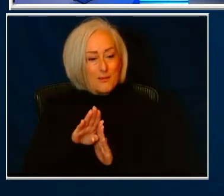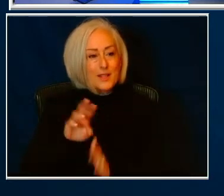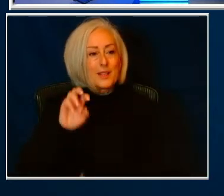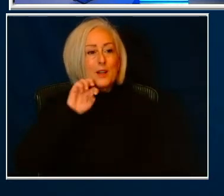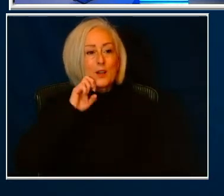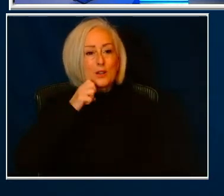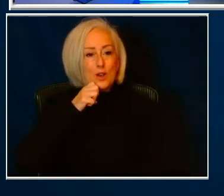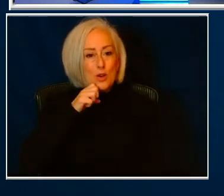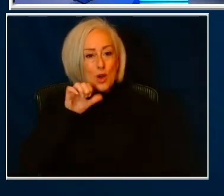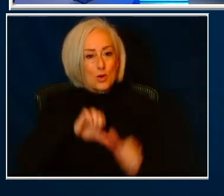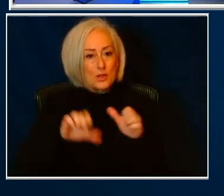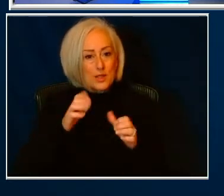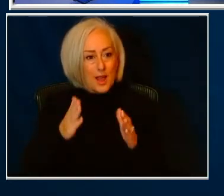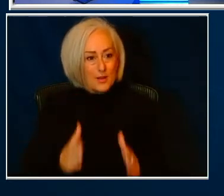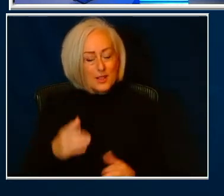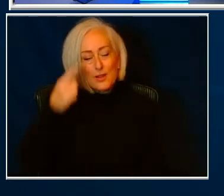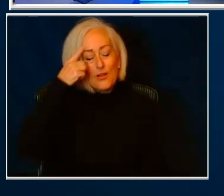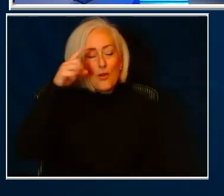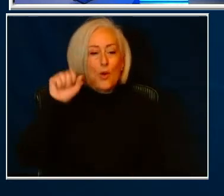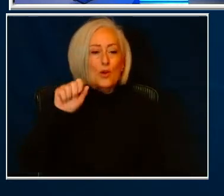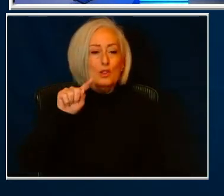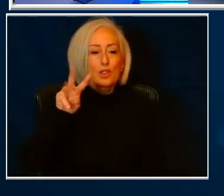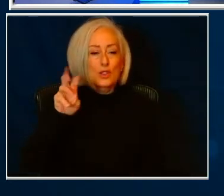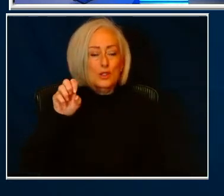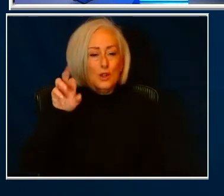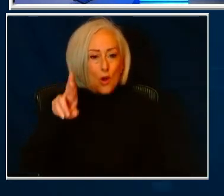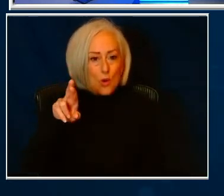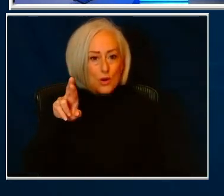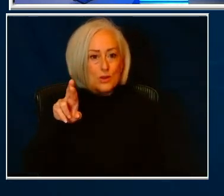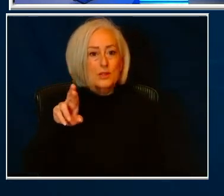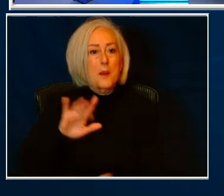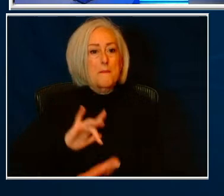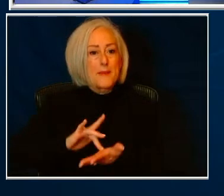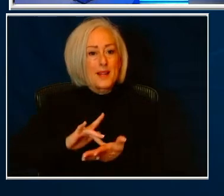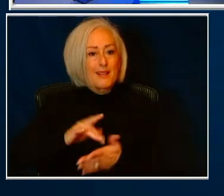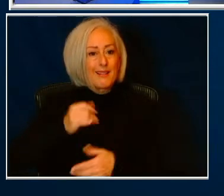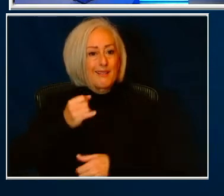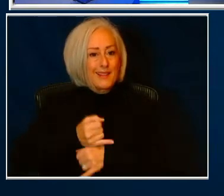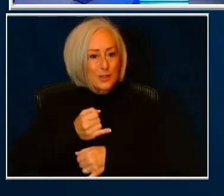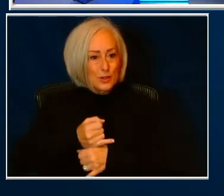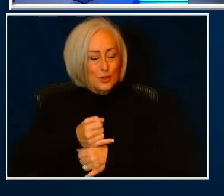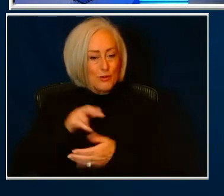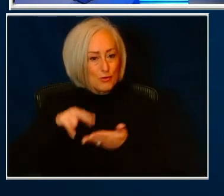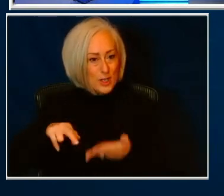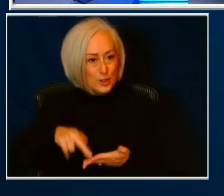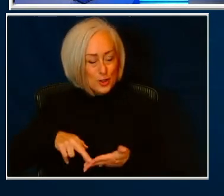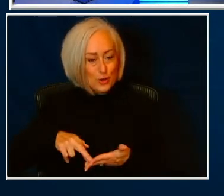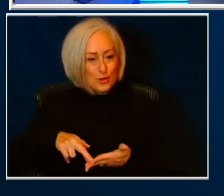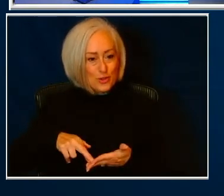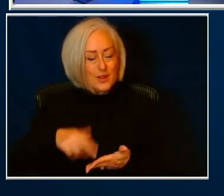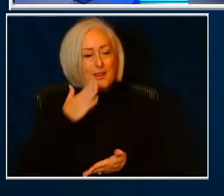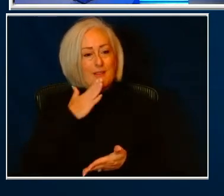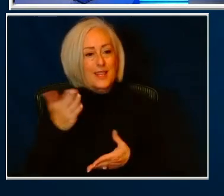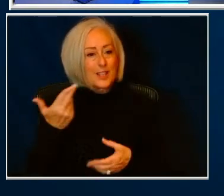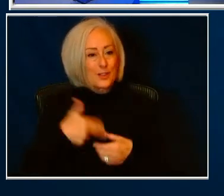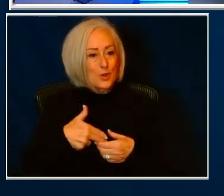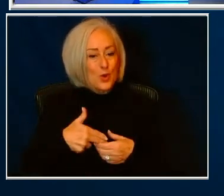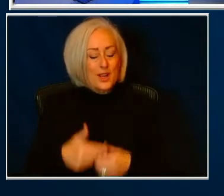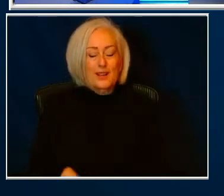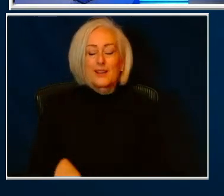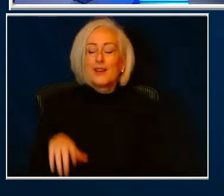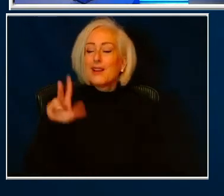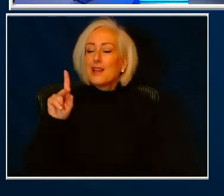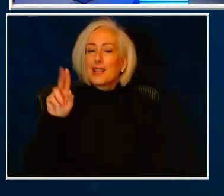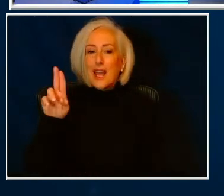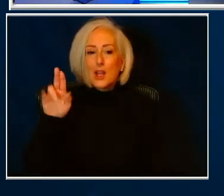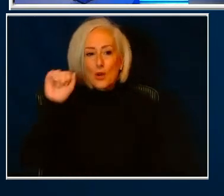director for Stower's Institute for Medical Research, and we are so glad to have you with us today. Also with us is co-director of the KU Alzheimer's